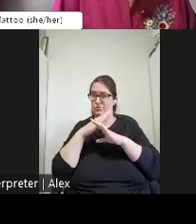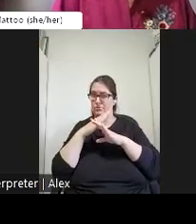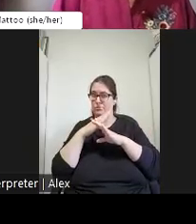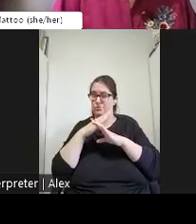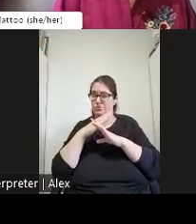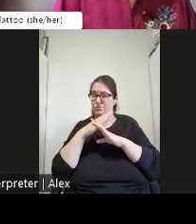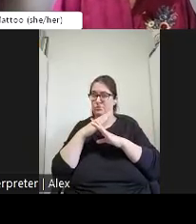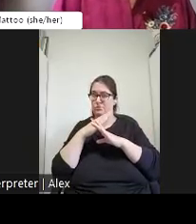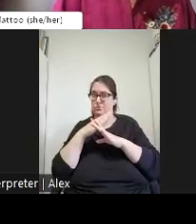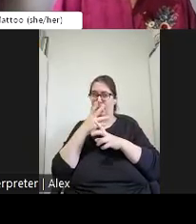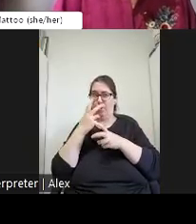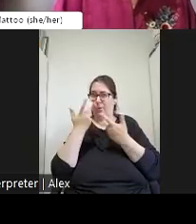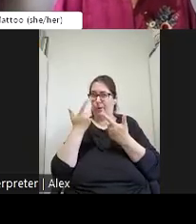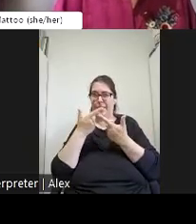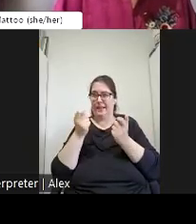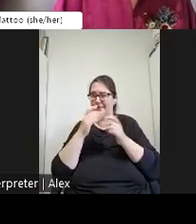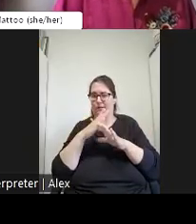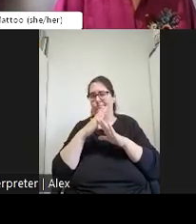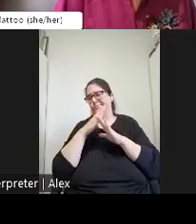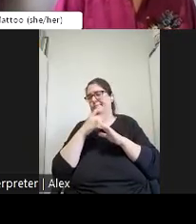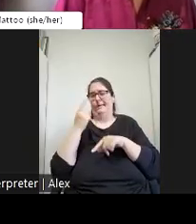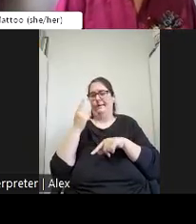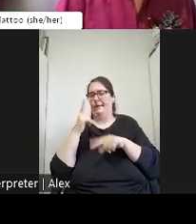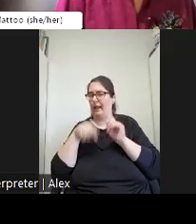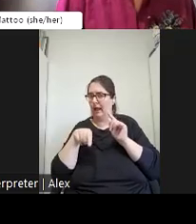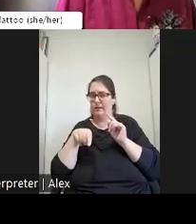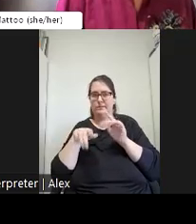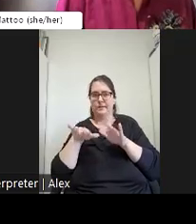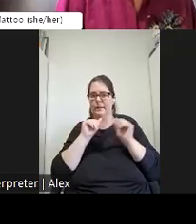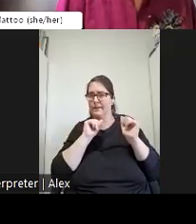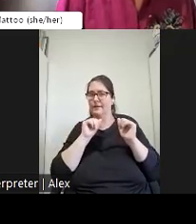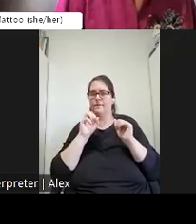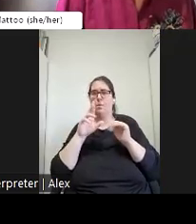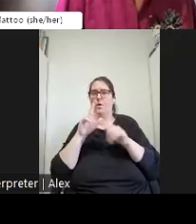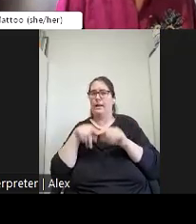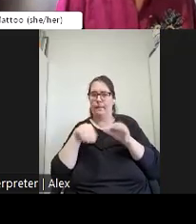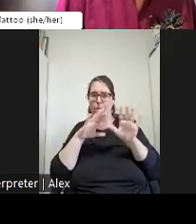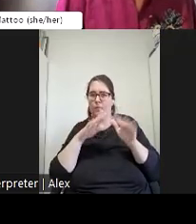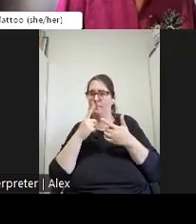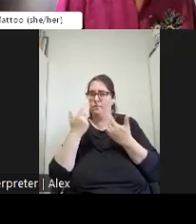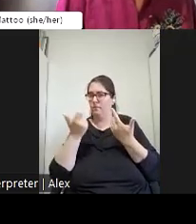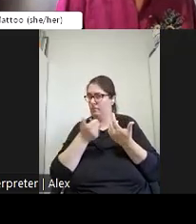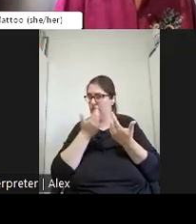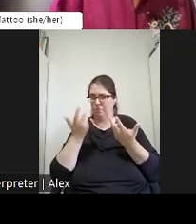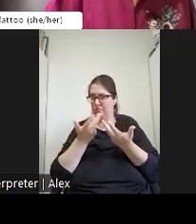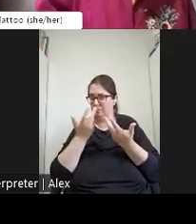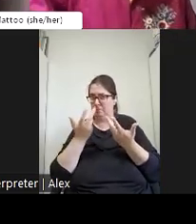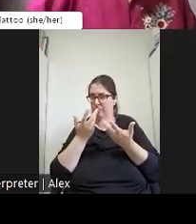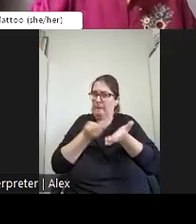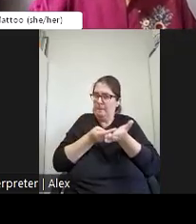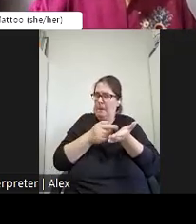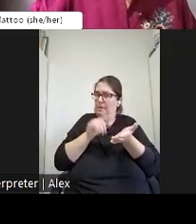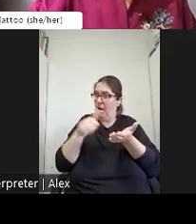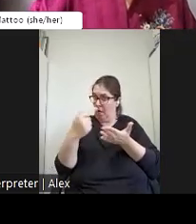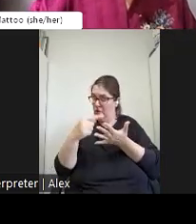think you would have leaving your girlfriend?